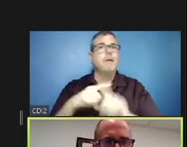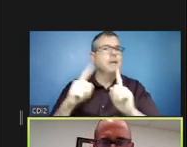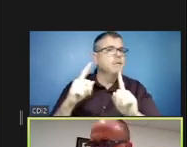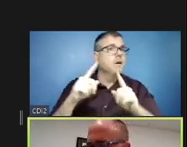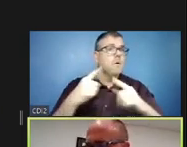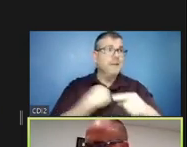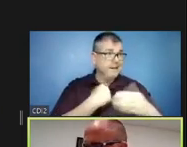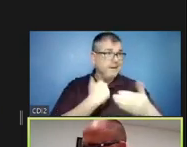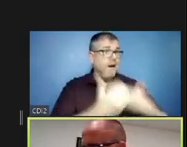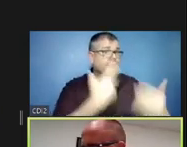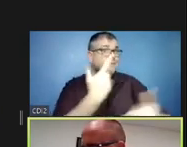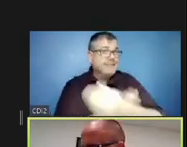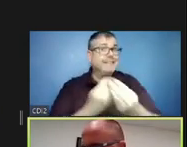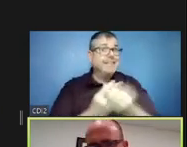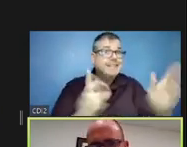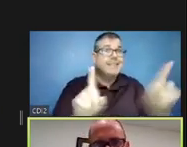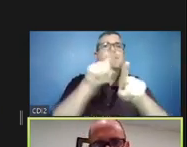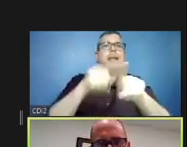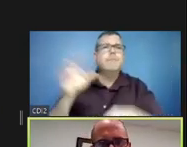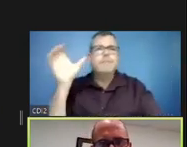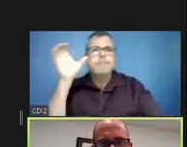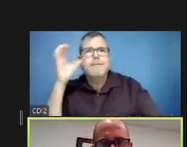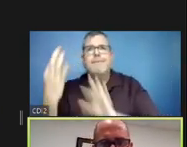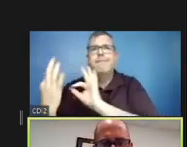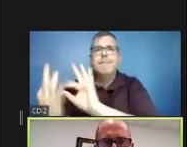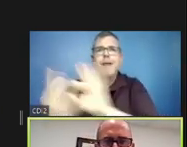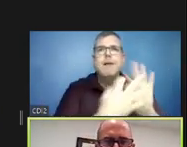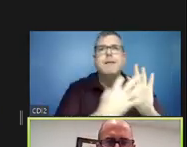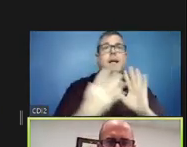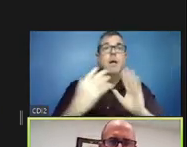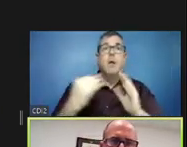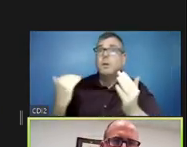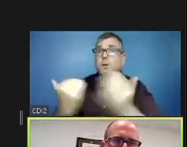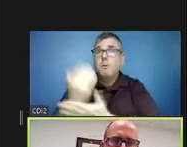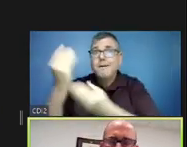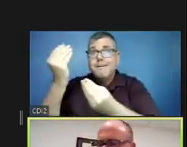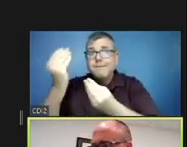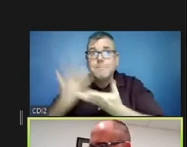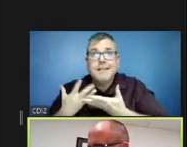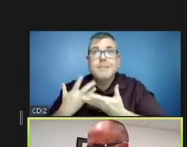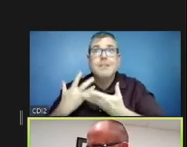place. So so I'm going to talk a little bit about